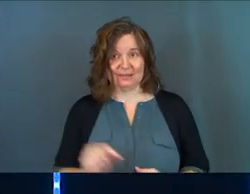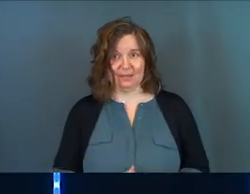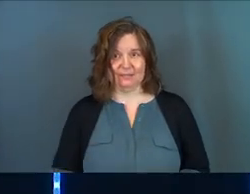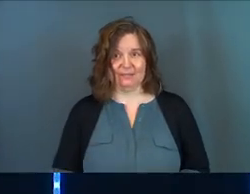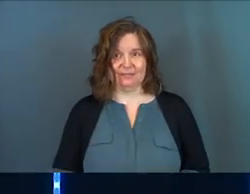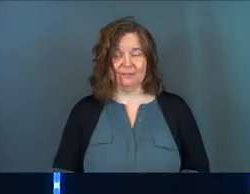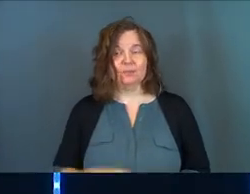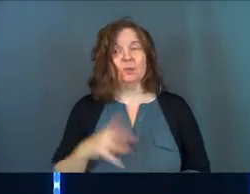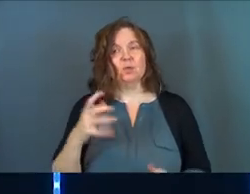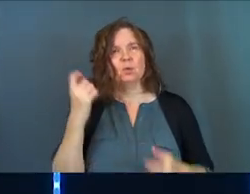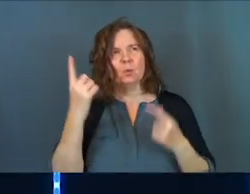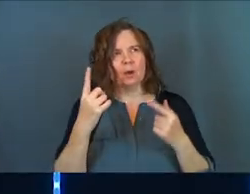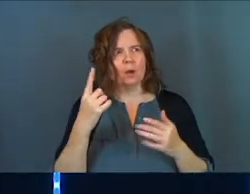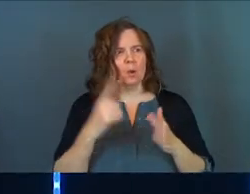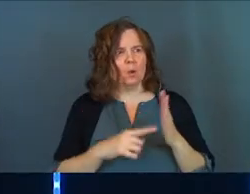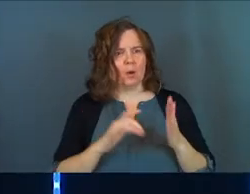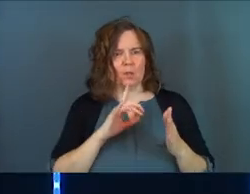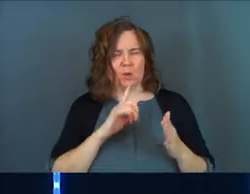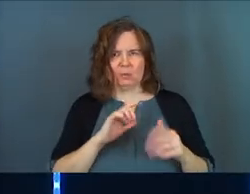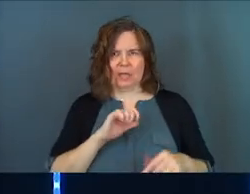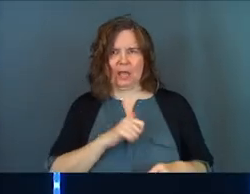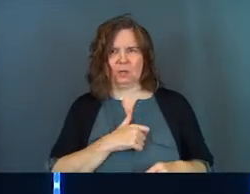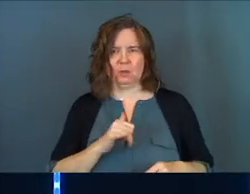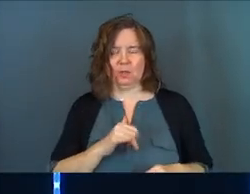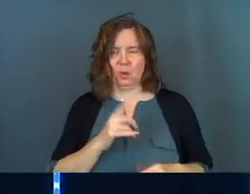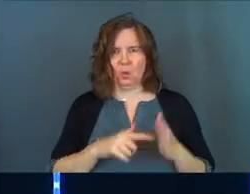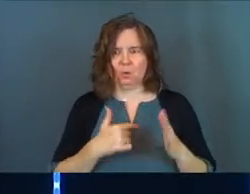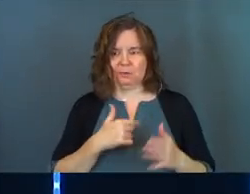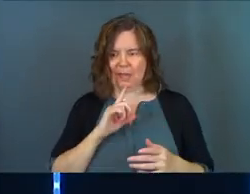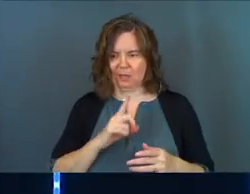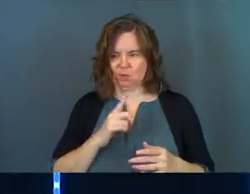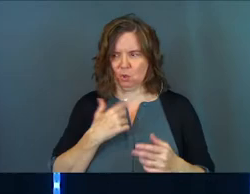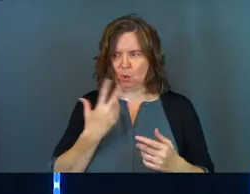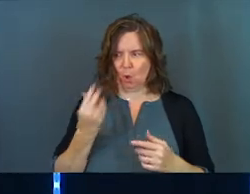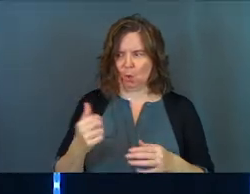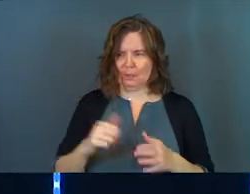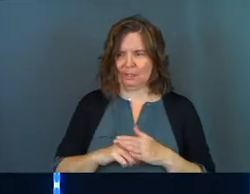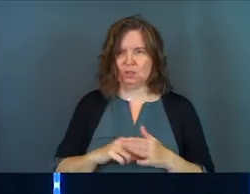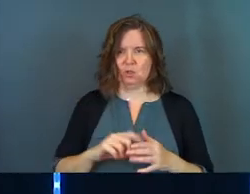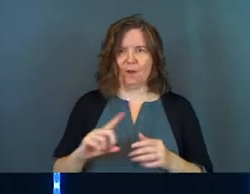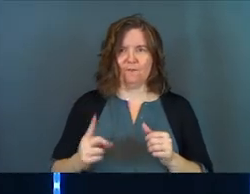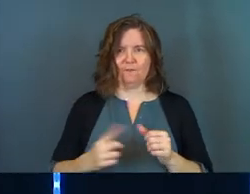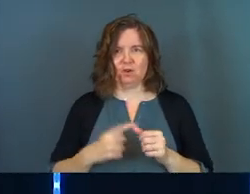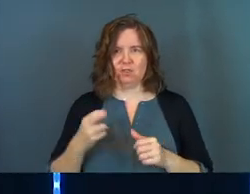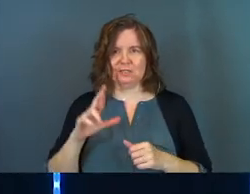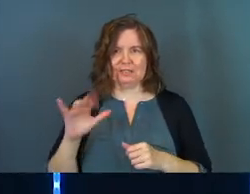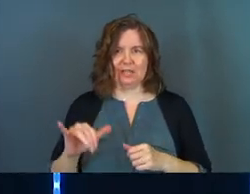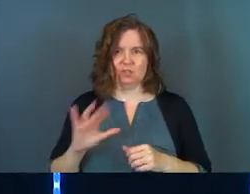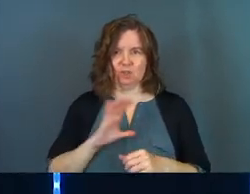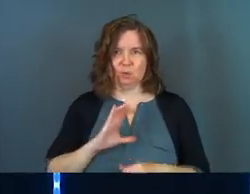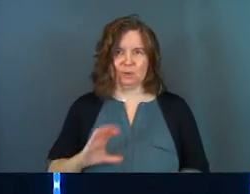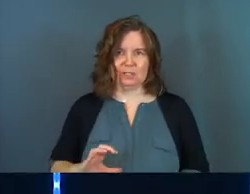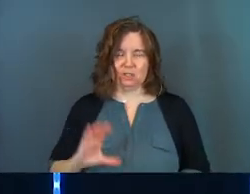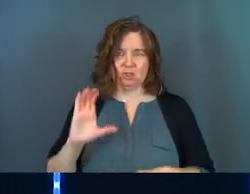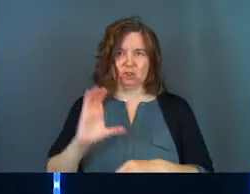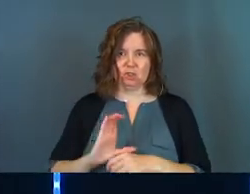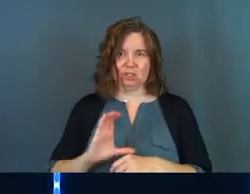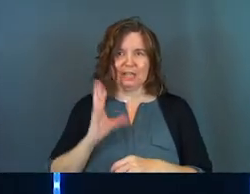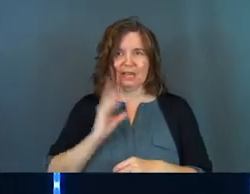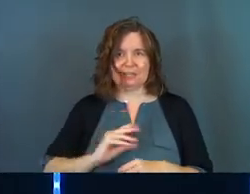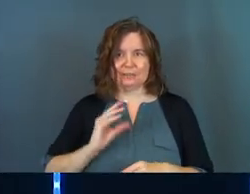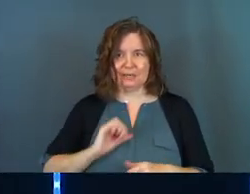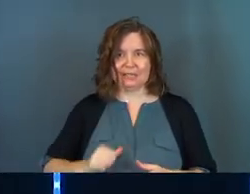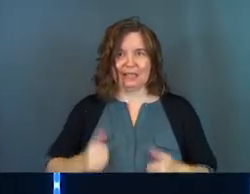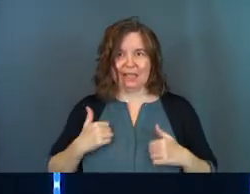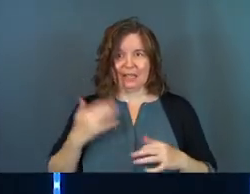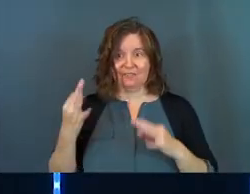Testament. You wonder, like, what was their attitude like? What was it actually to go into a first century Christian church and